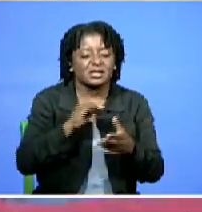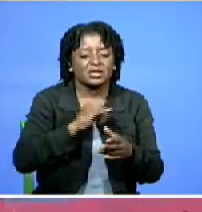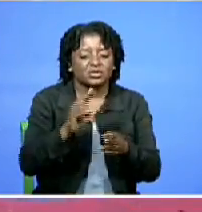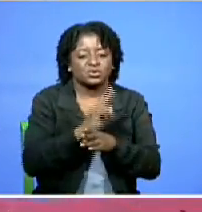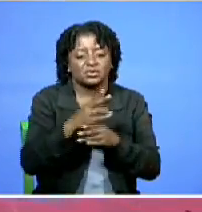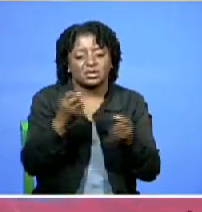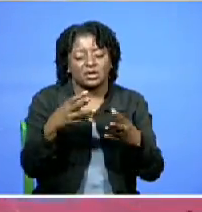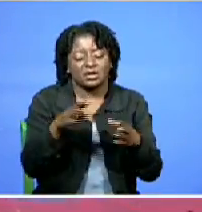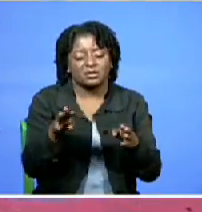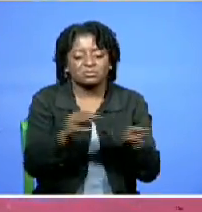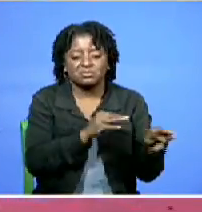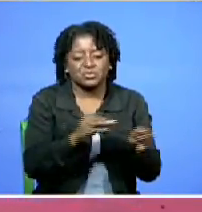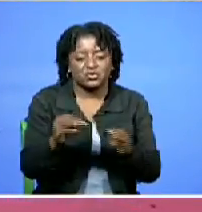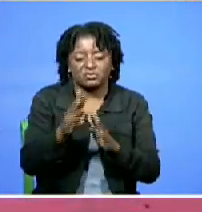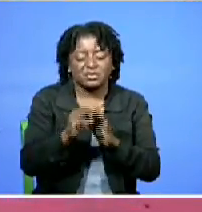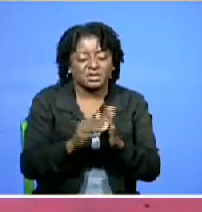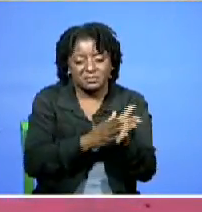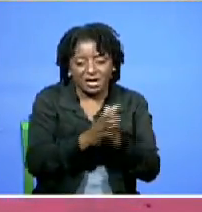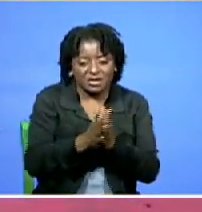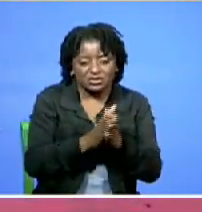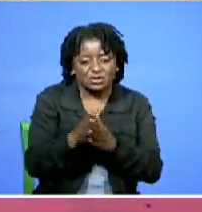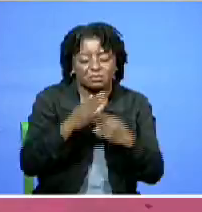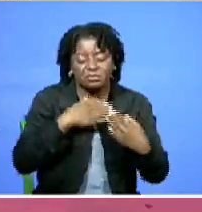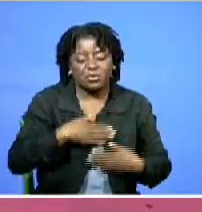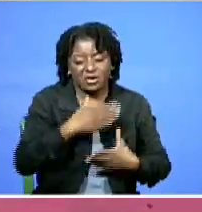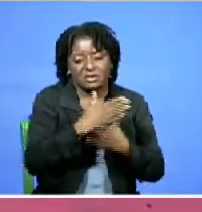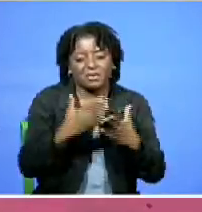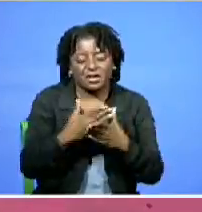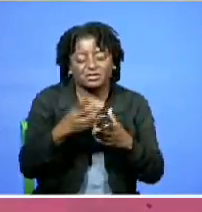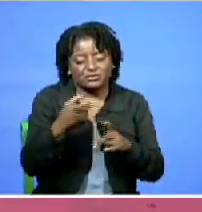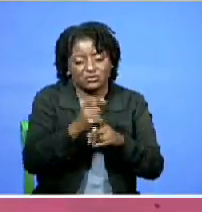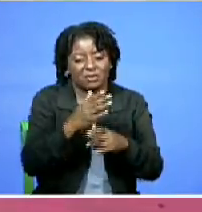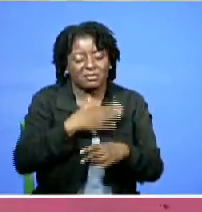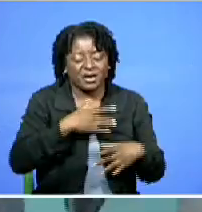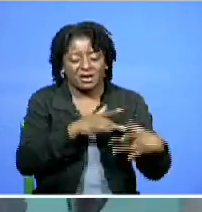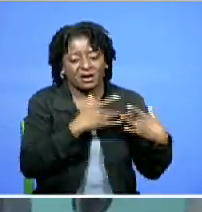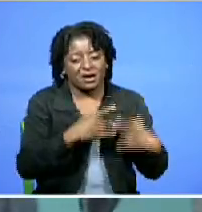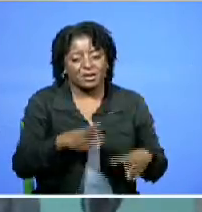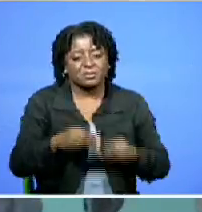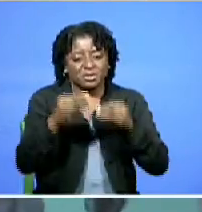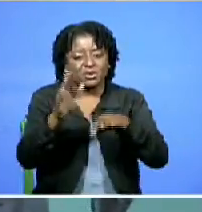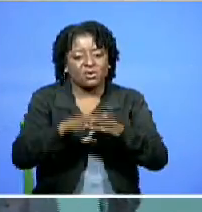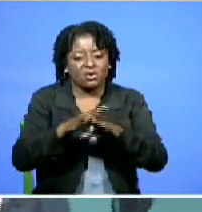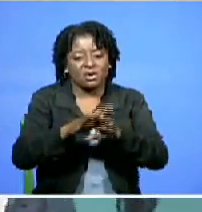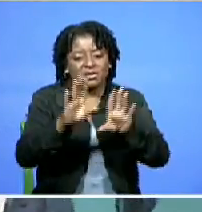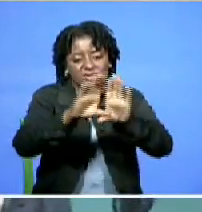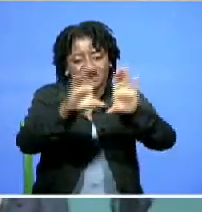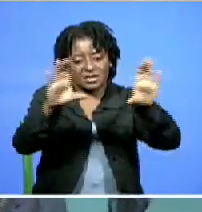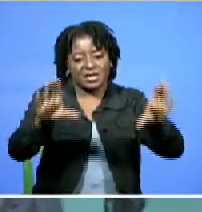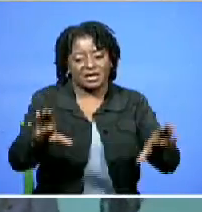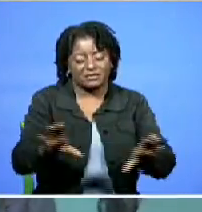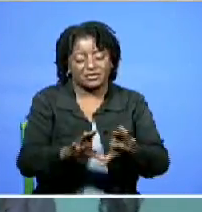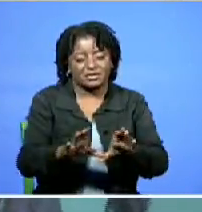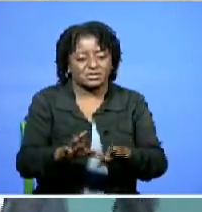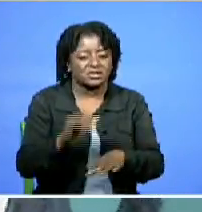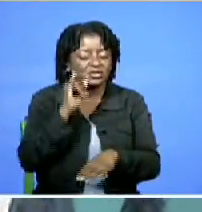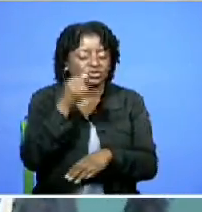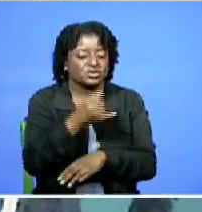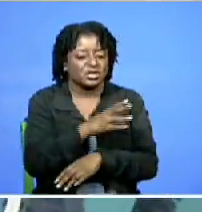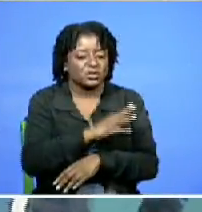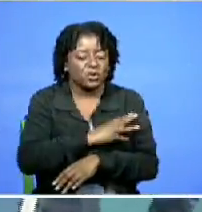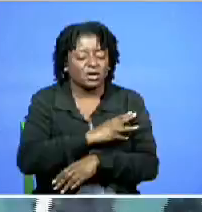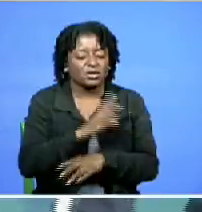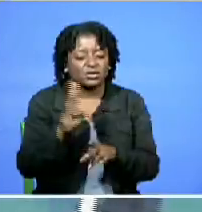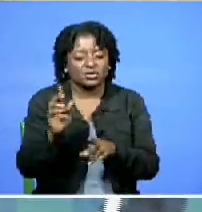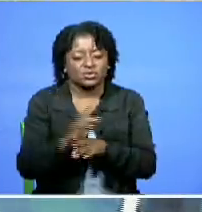body parts and everything into my painting. So it's really from my heart, and it's all taken out onto the canvas. Janine Walker uses an expressive technique with her